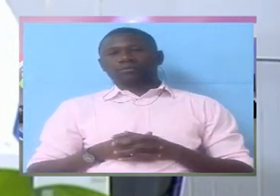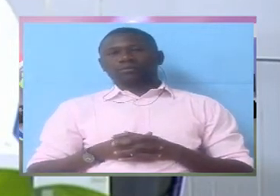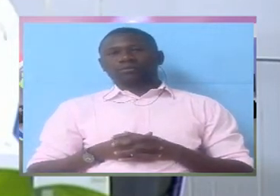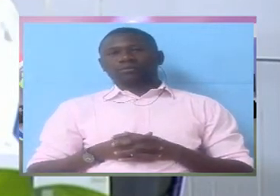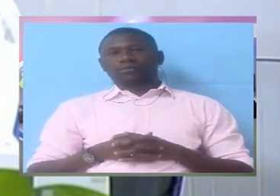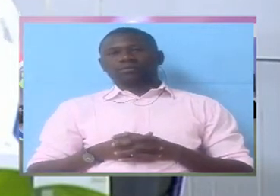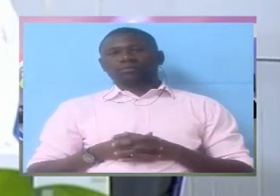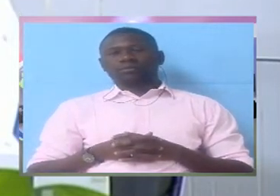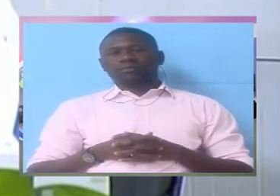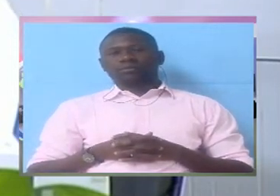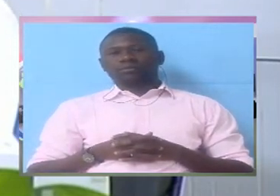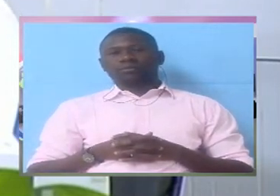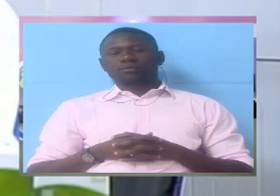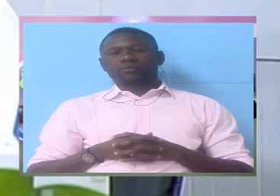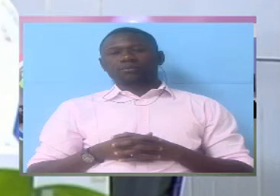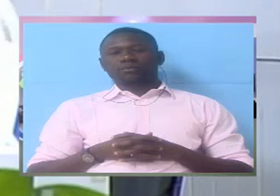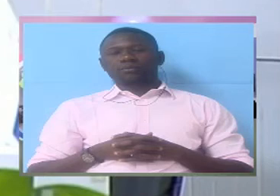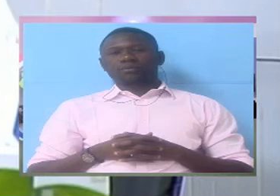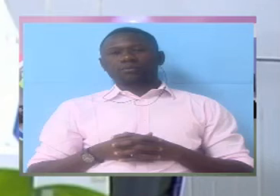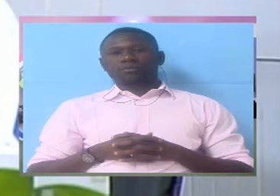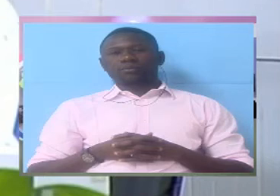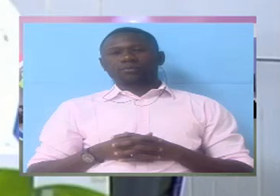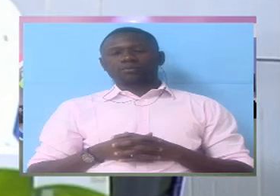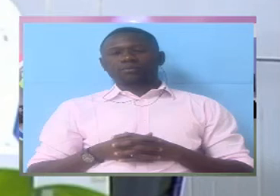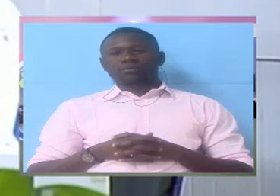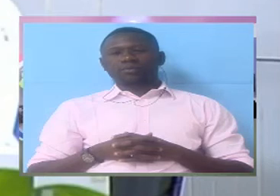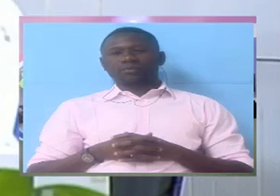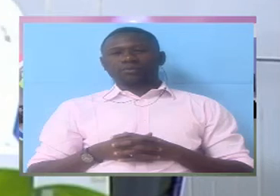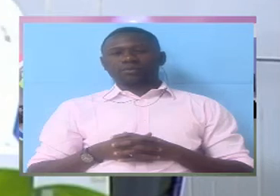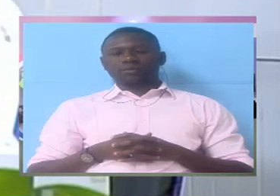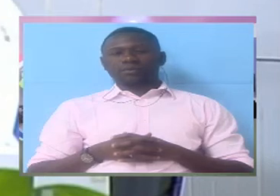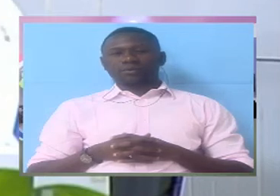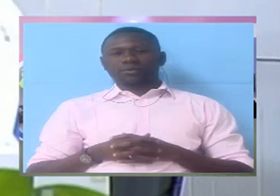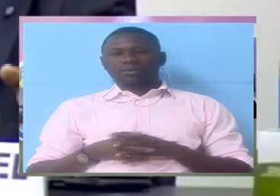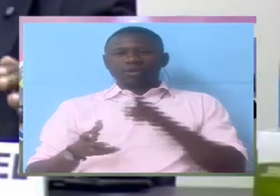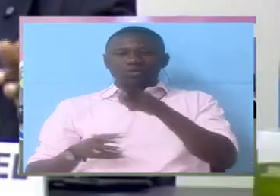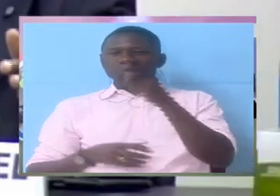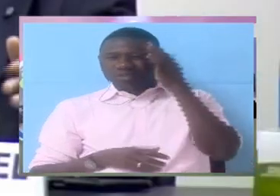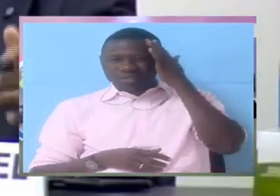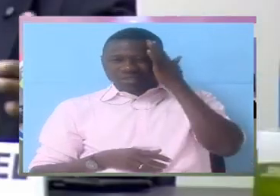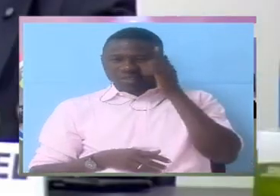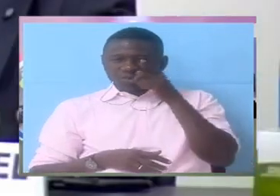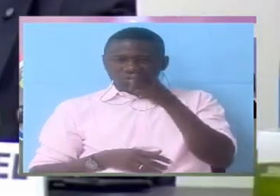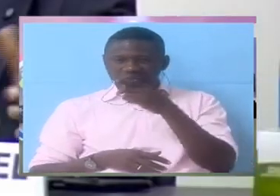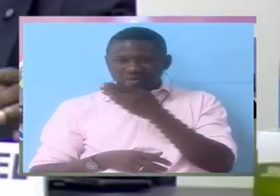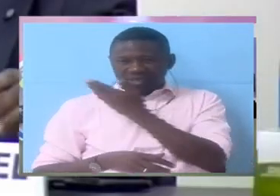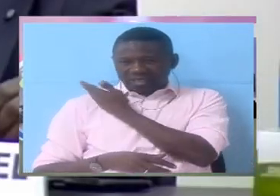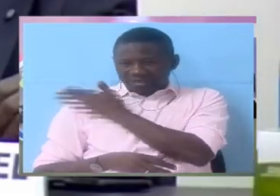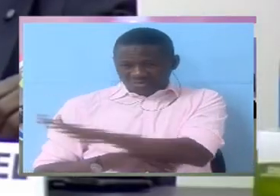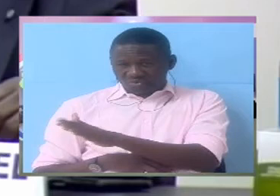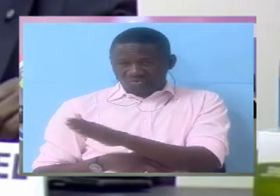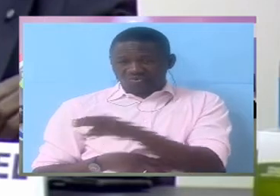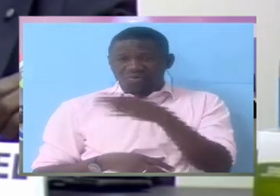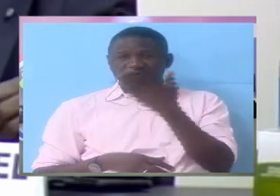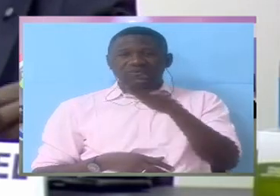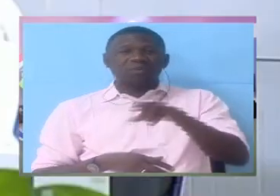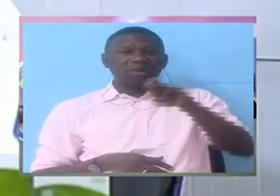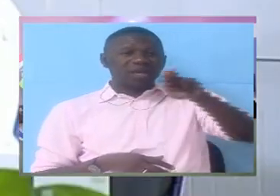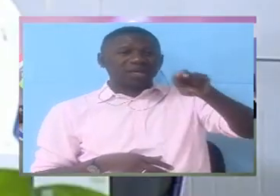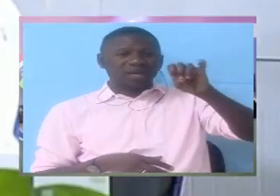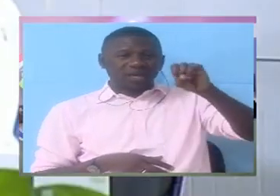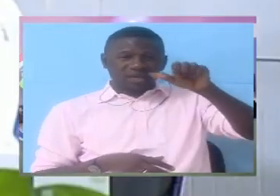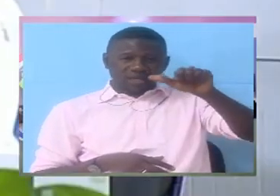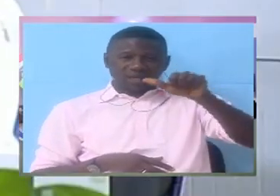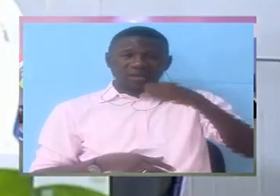nyumbundala atela kuwakang wala na yambondi. Are you suggesting that you were removed because of your relationship with Baba Job? Munda ibe njine fukan